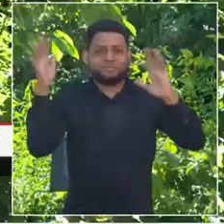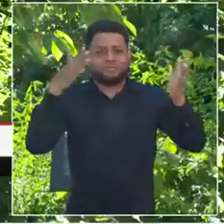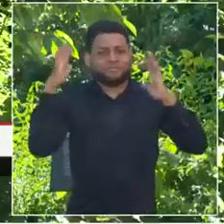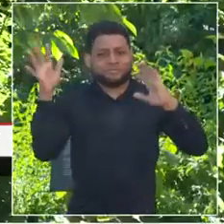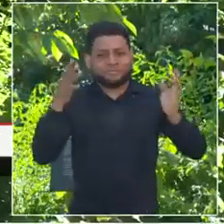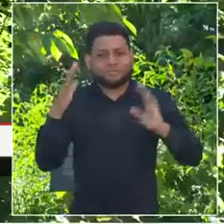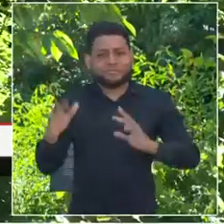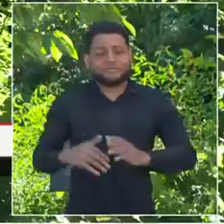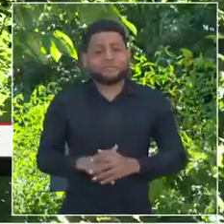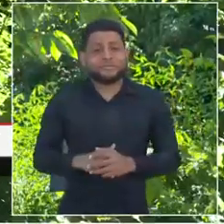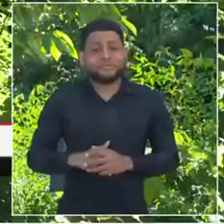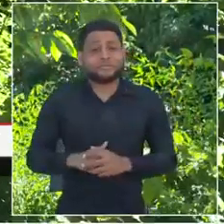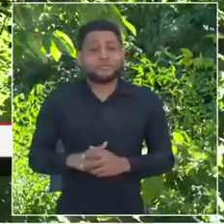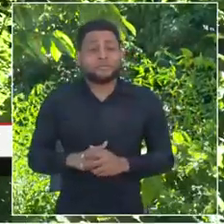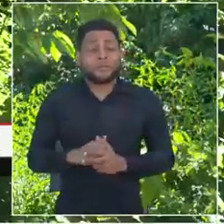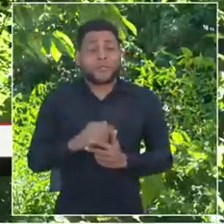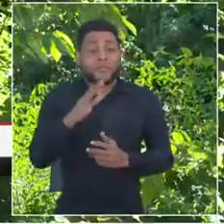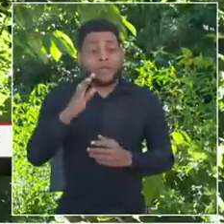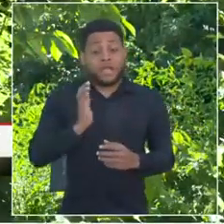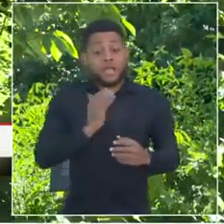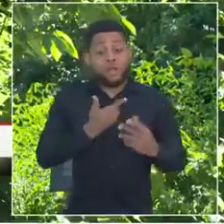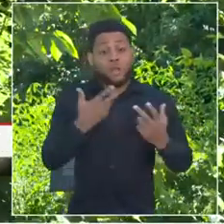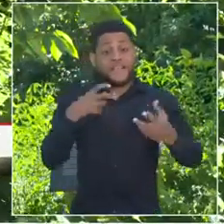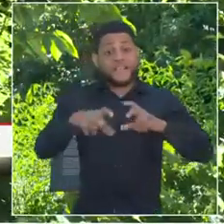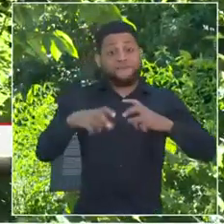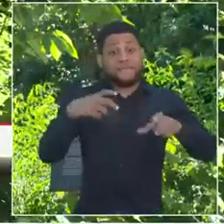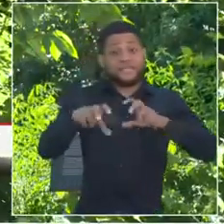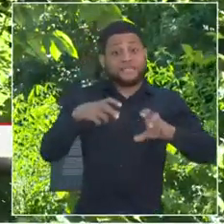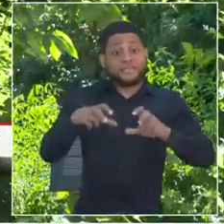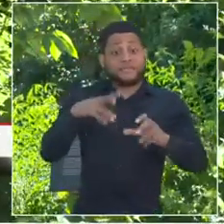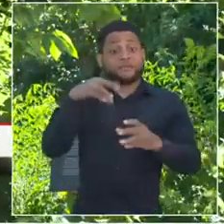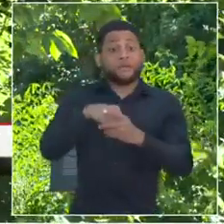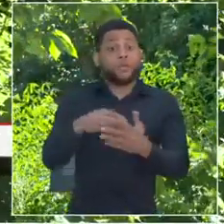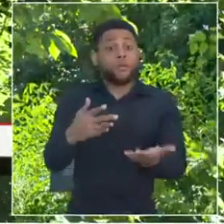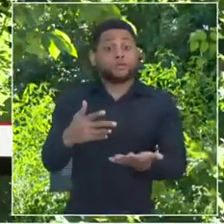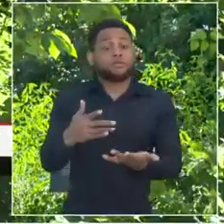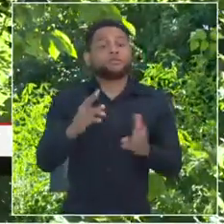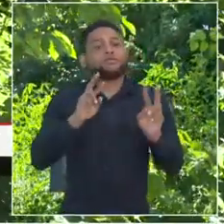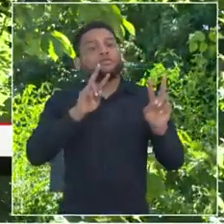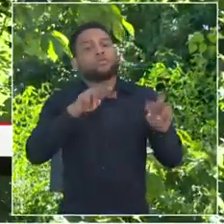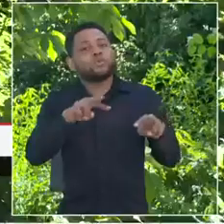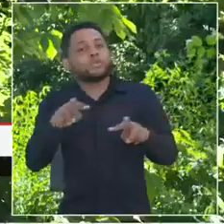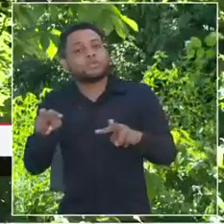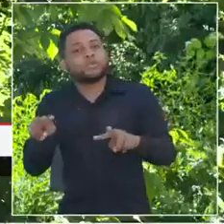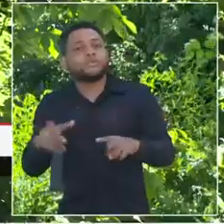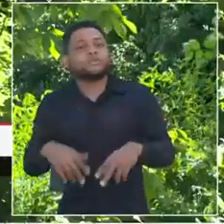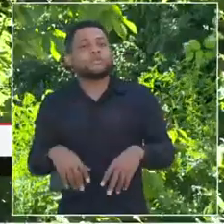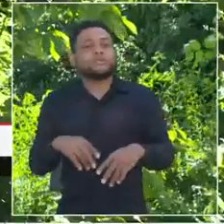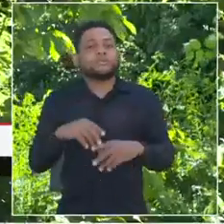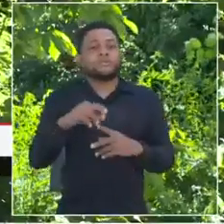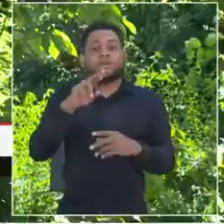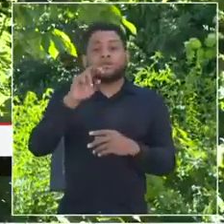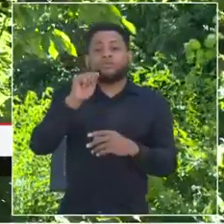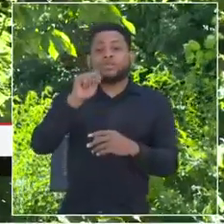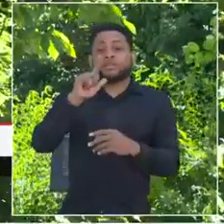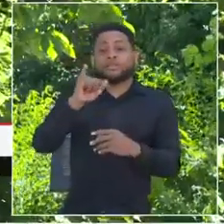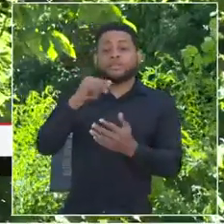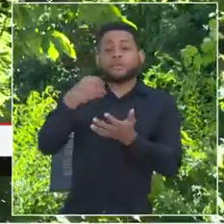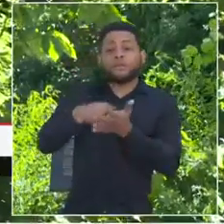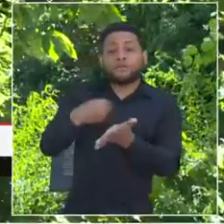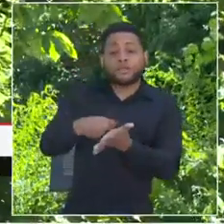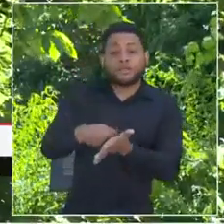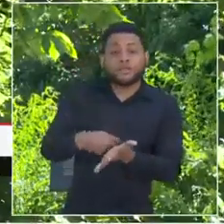So our investments, including the Tourism Recovery Fund, that